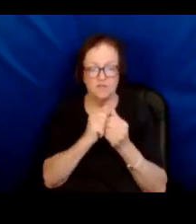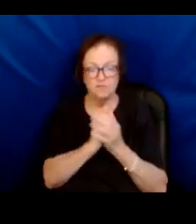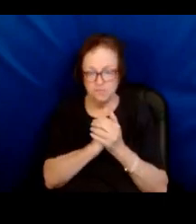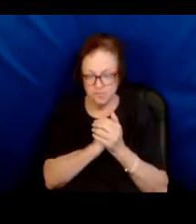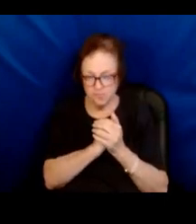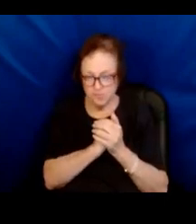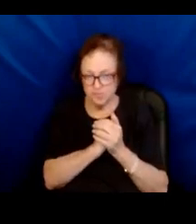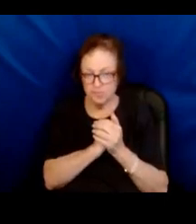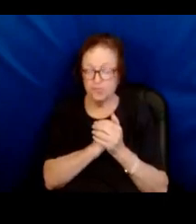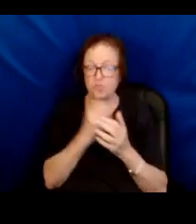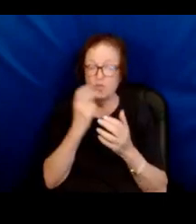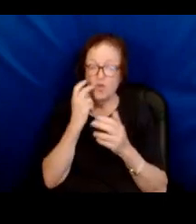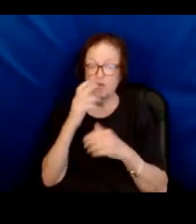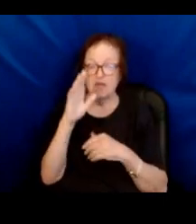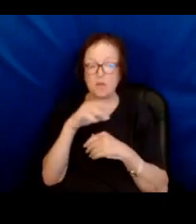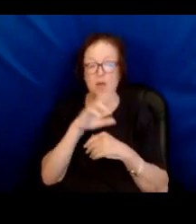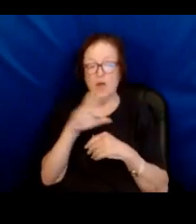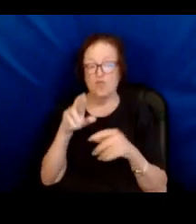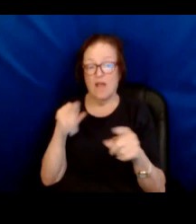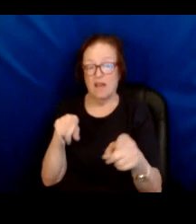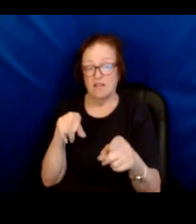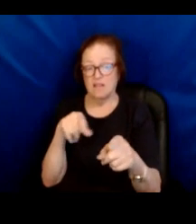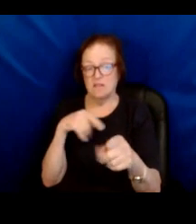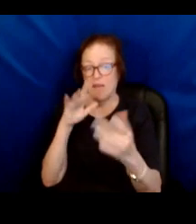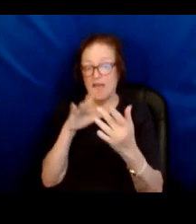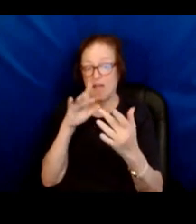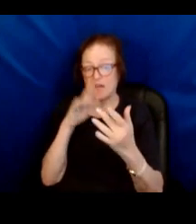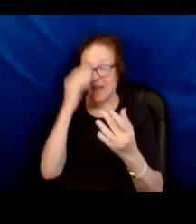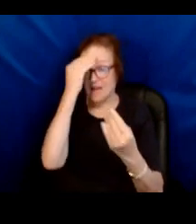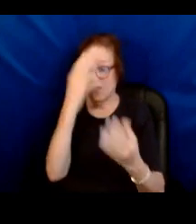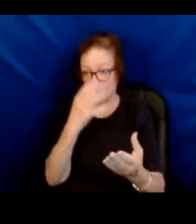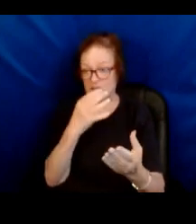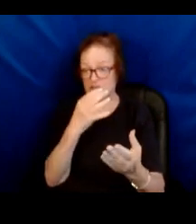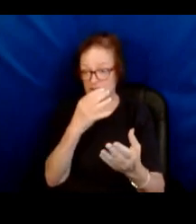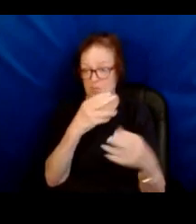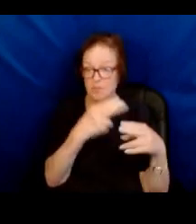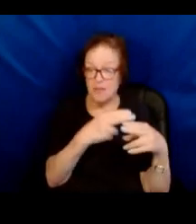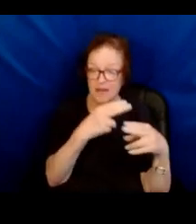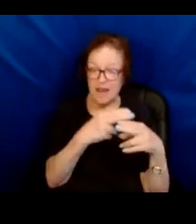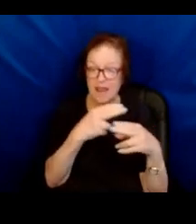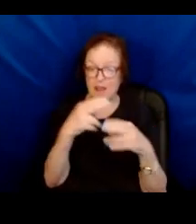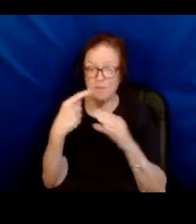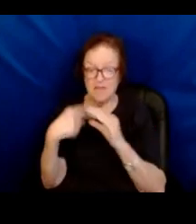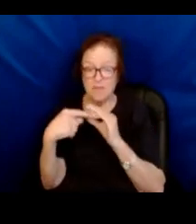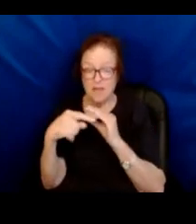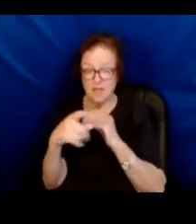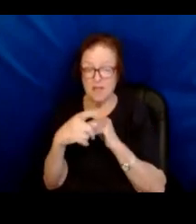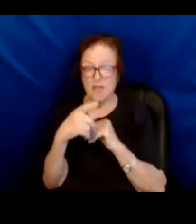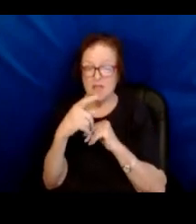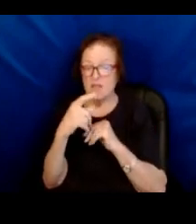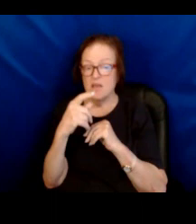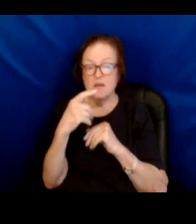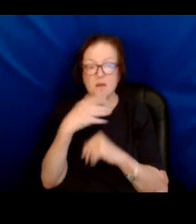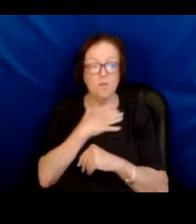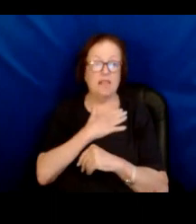one. You'll see in the bottom right of this slide my contact information. Please don't hesitate to reach out if you